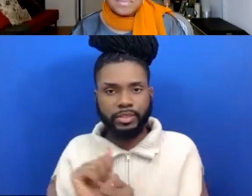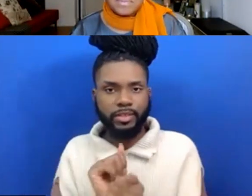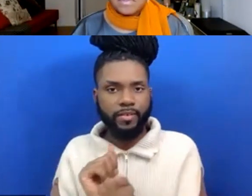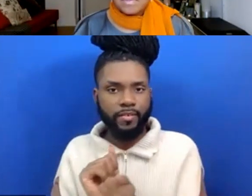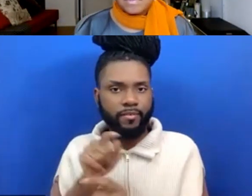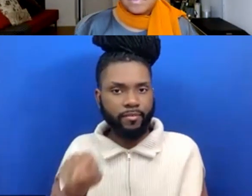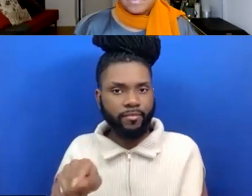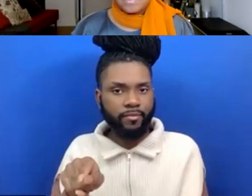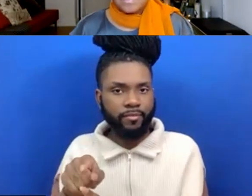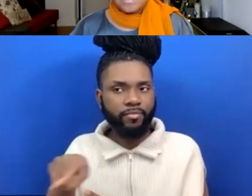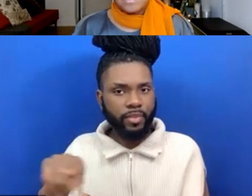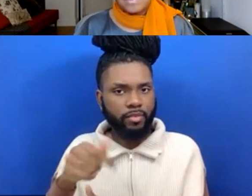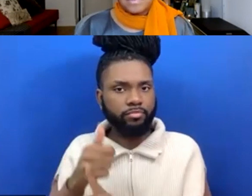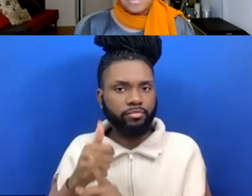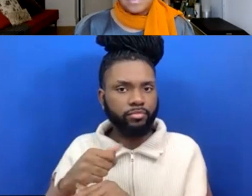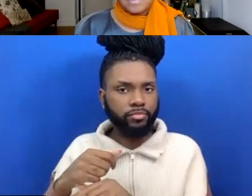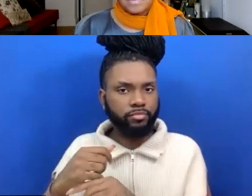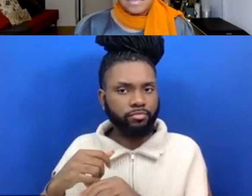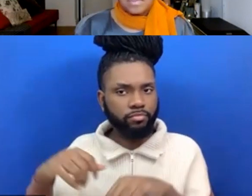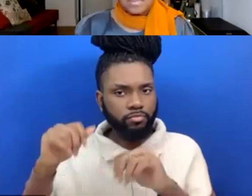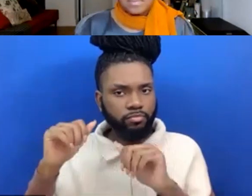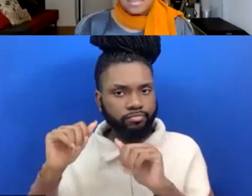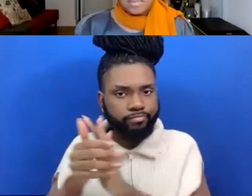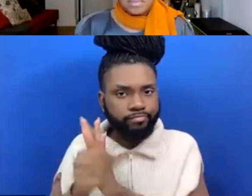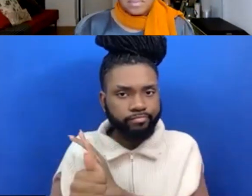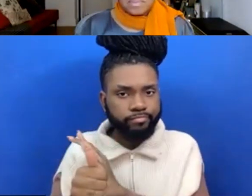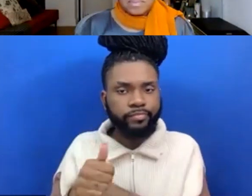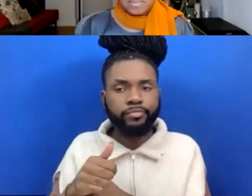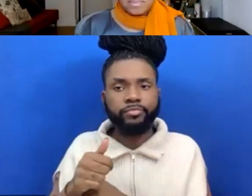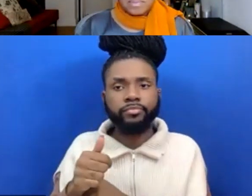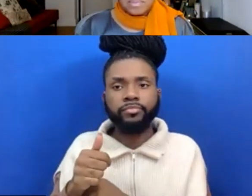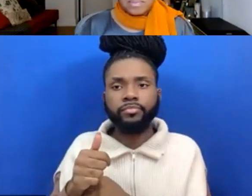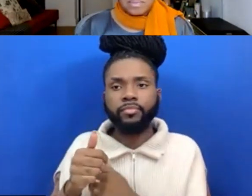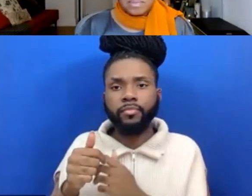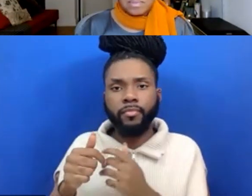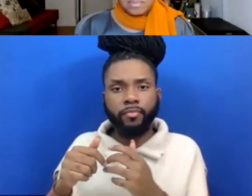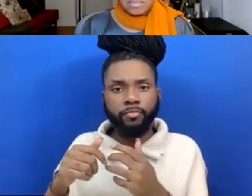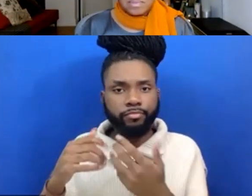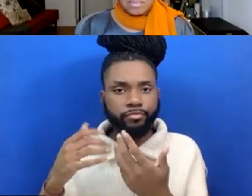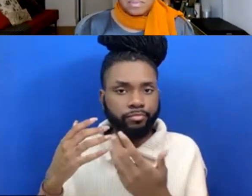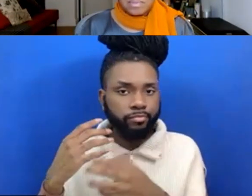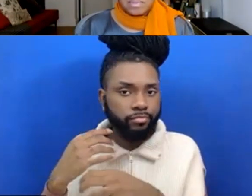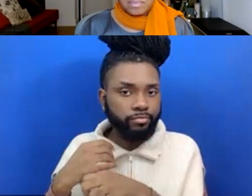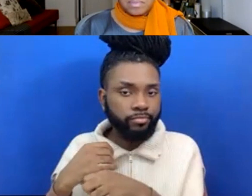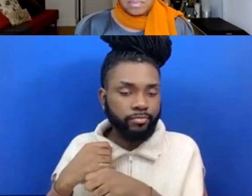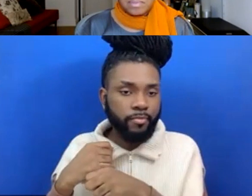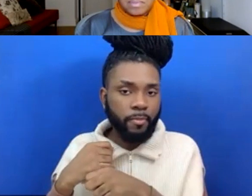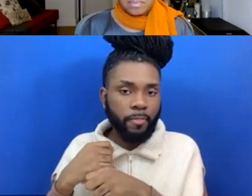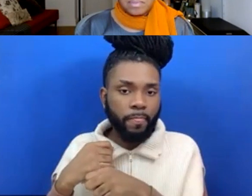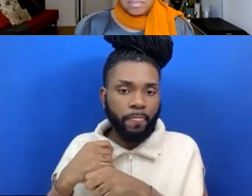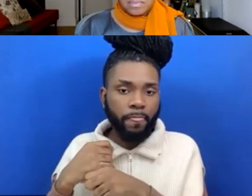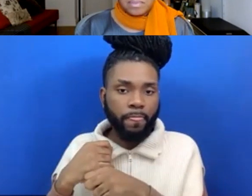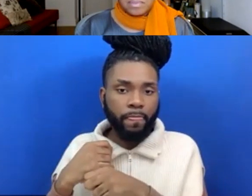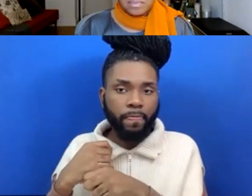Who's actually capable of reproducing like the conditions that